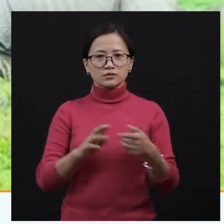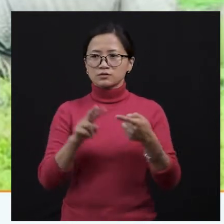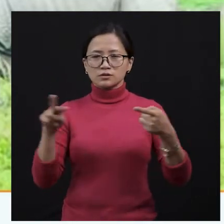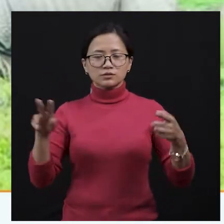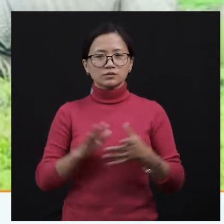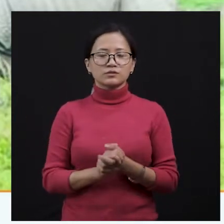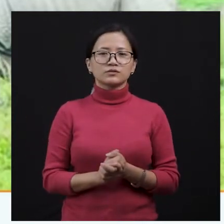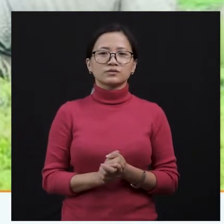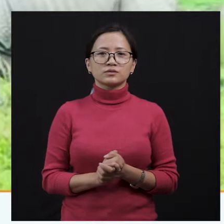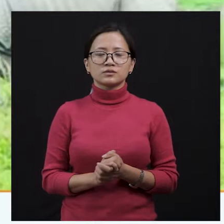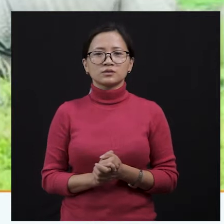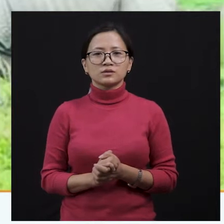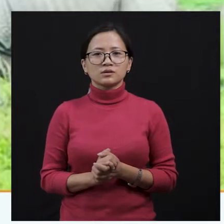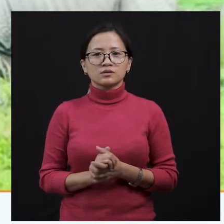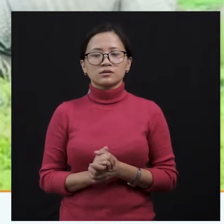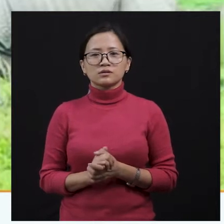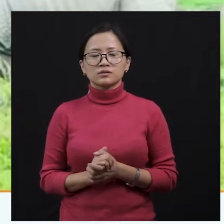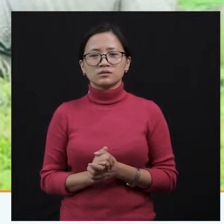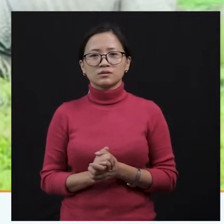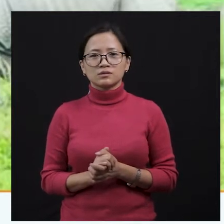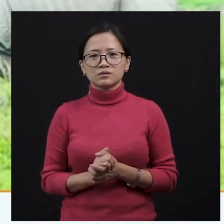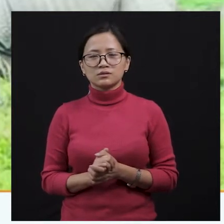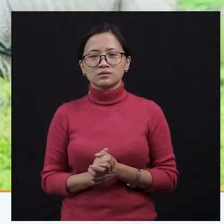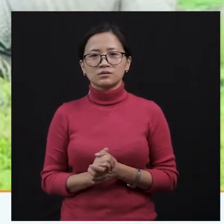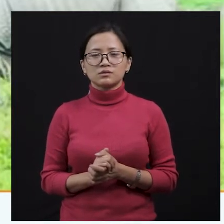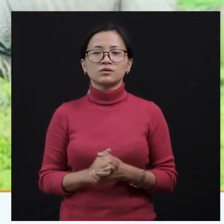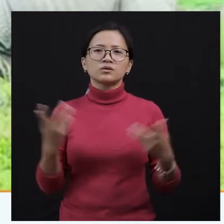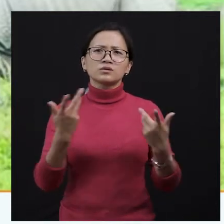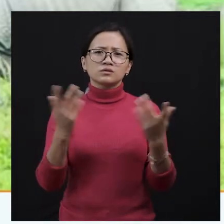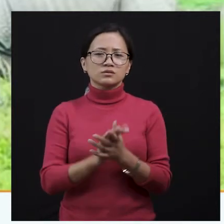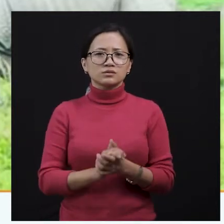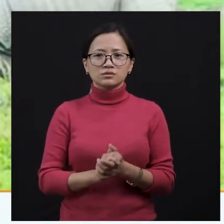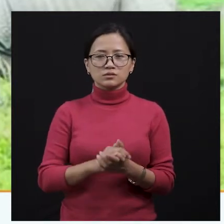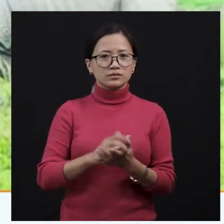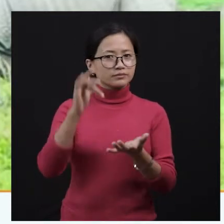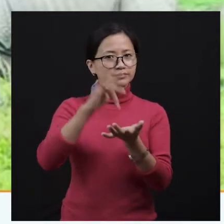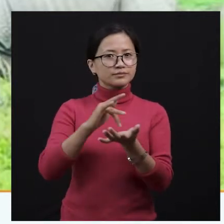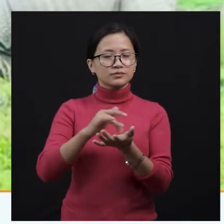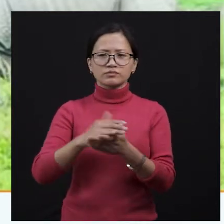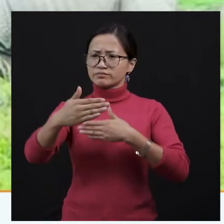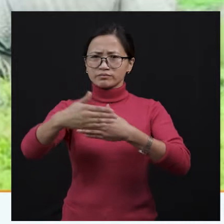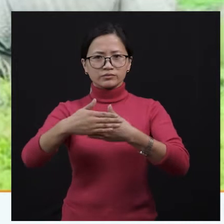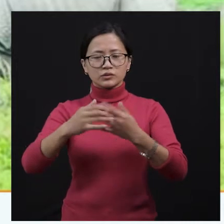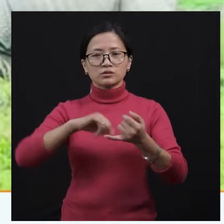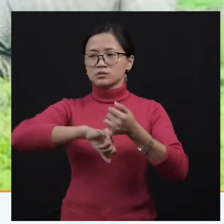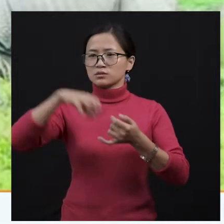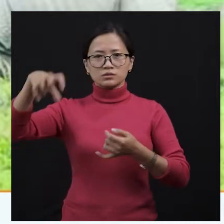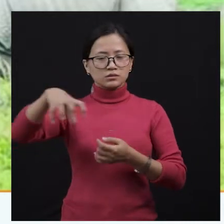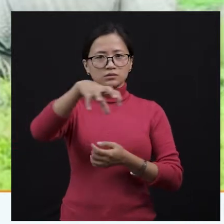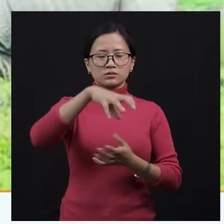here. Okay, now do you know where it is located? It is very near to our state.